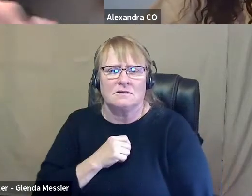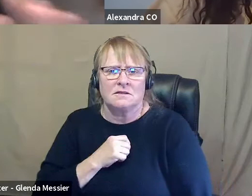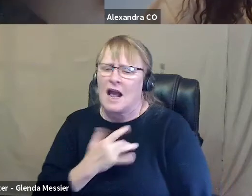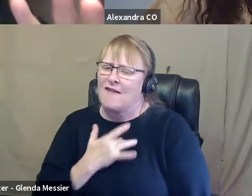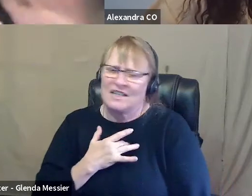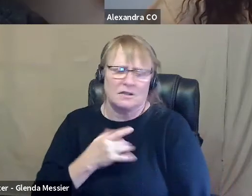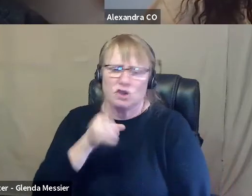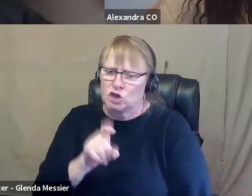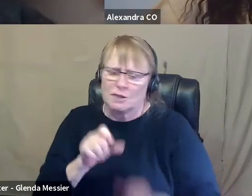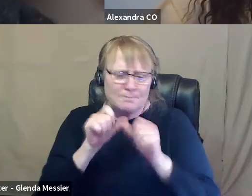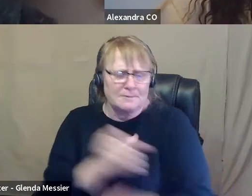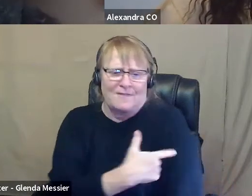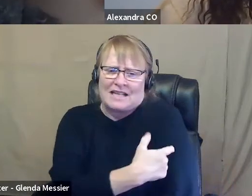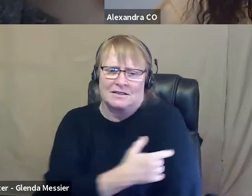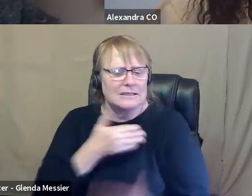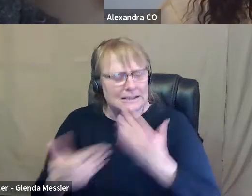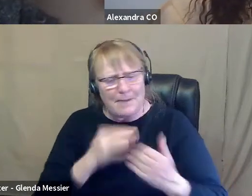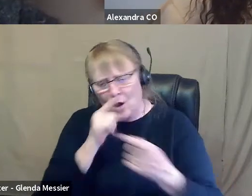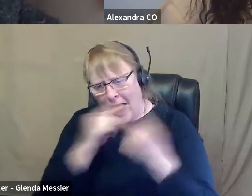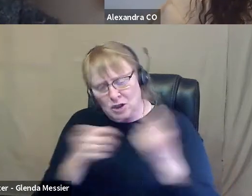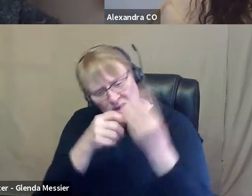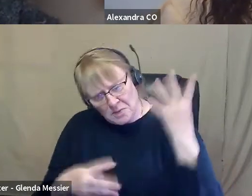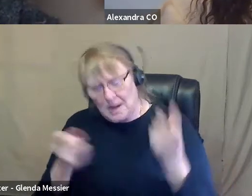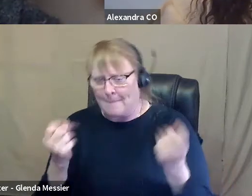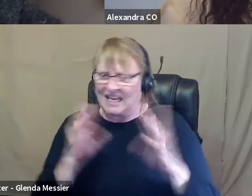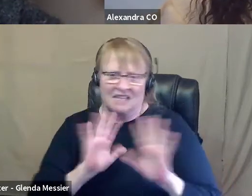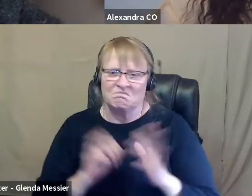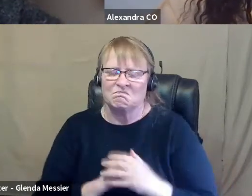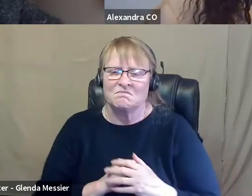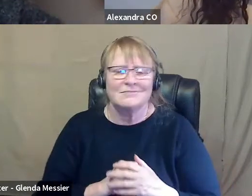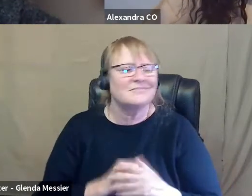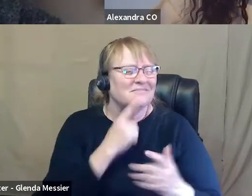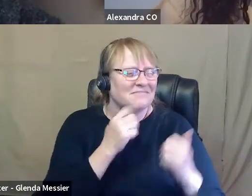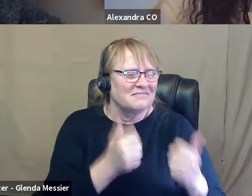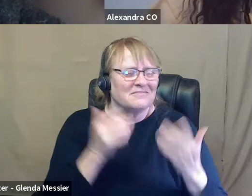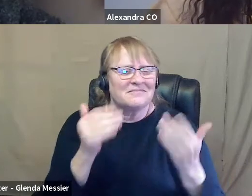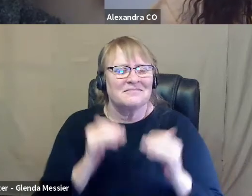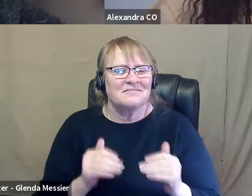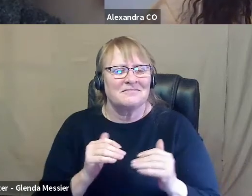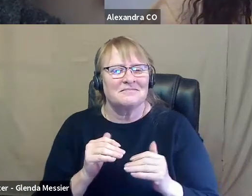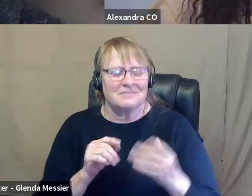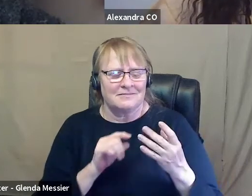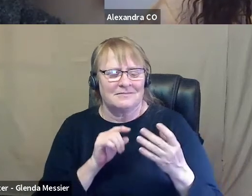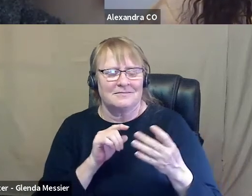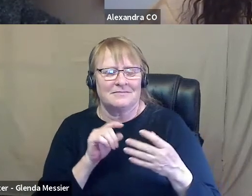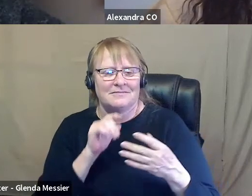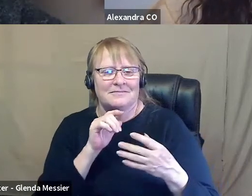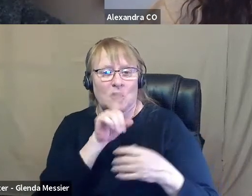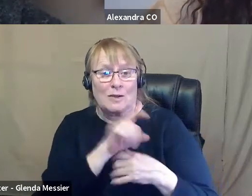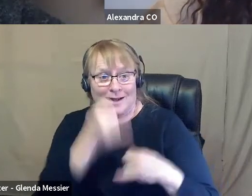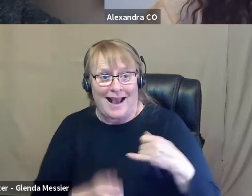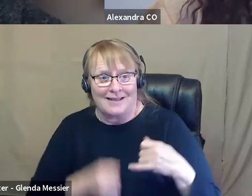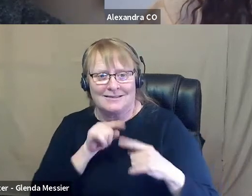the vaccine, even if you're someone who has a lot of allergies. Sounds great. And now for our last question.